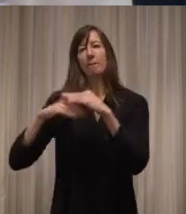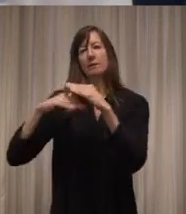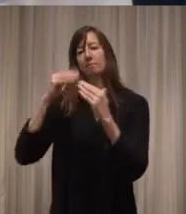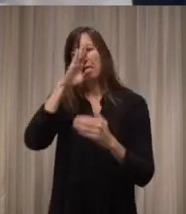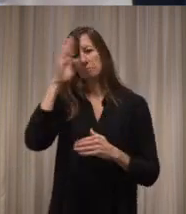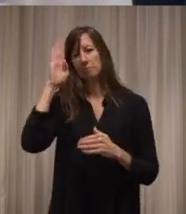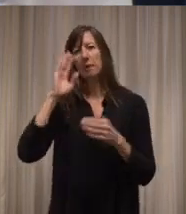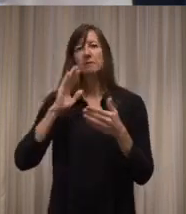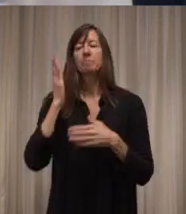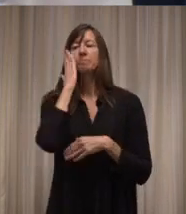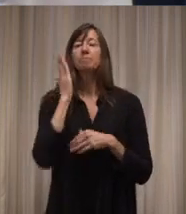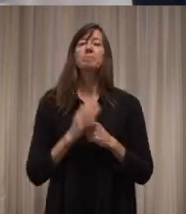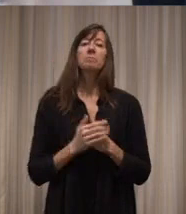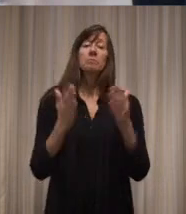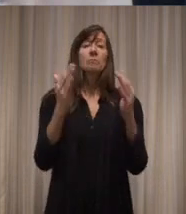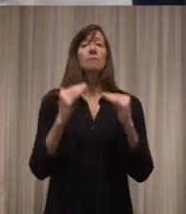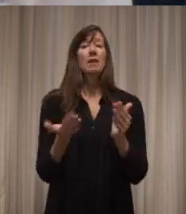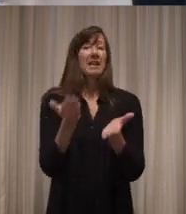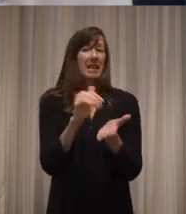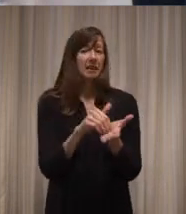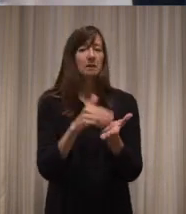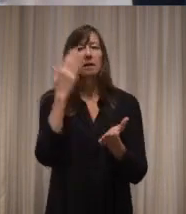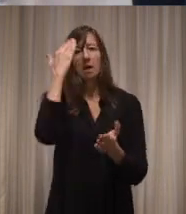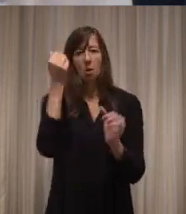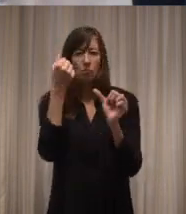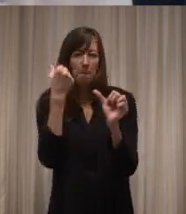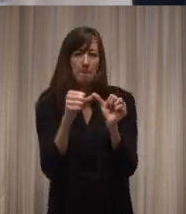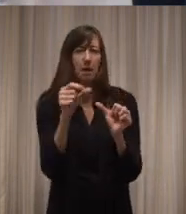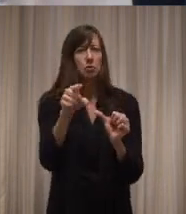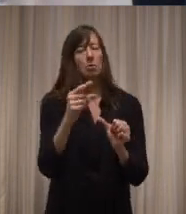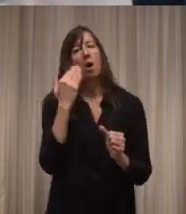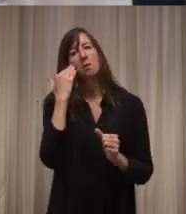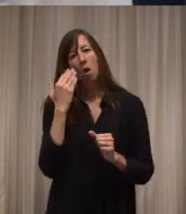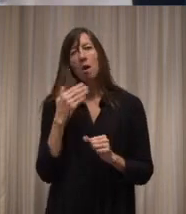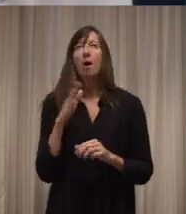reminder every time, it gets old to hear it, it gets old to do it, but it